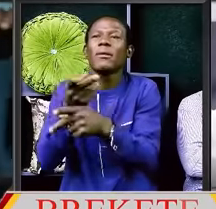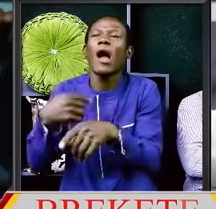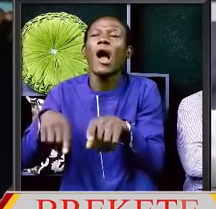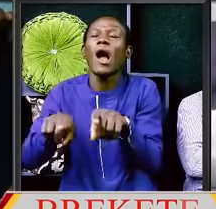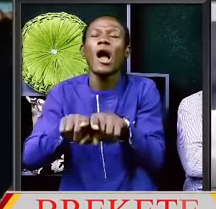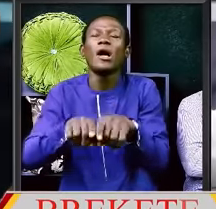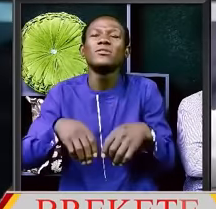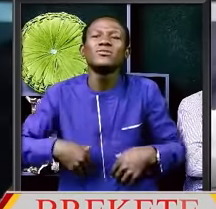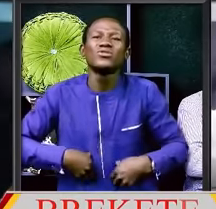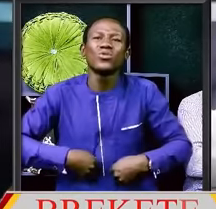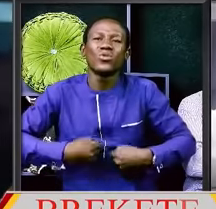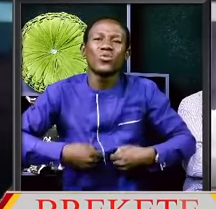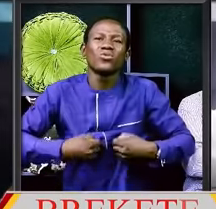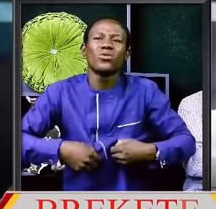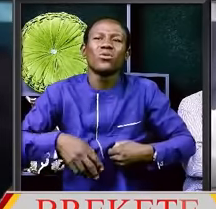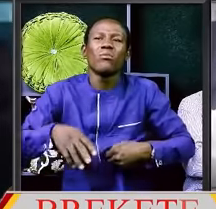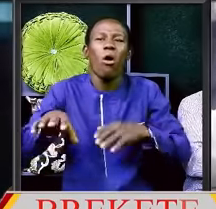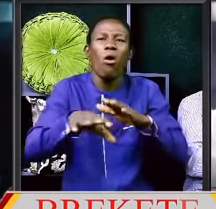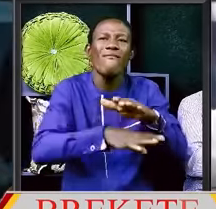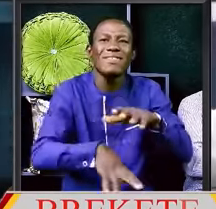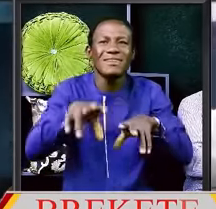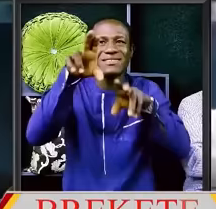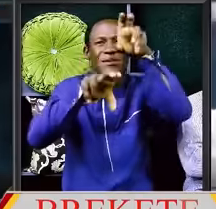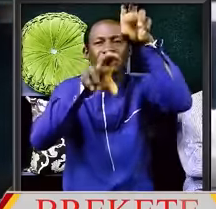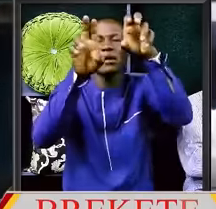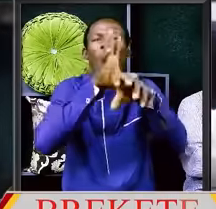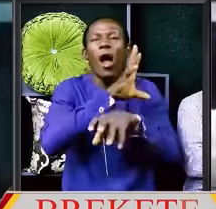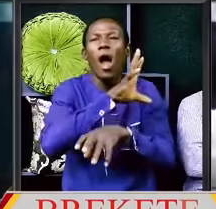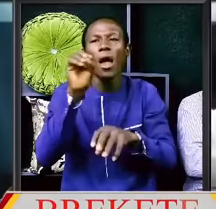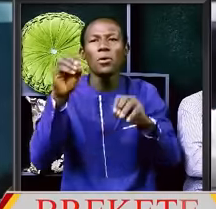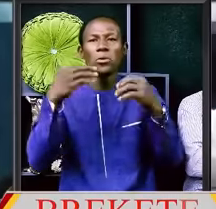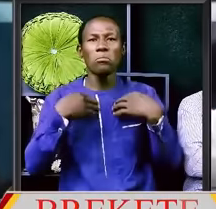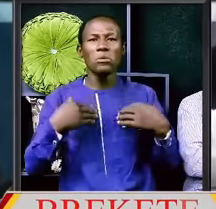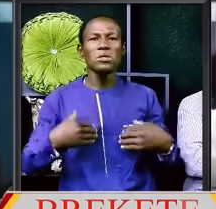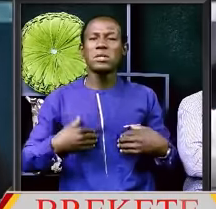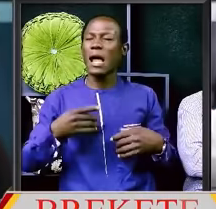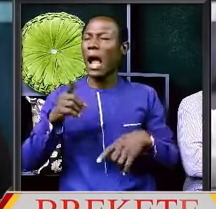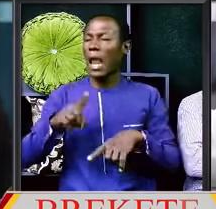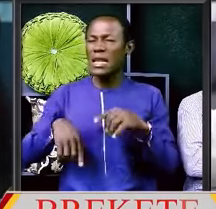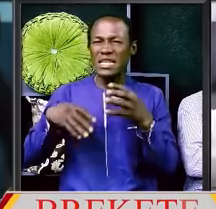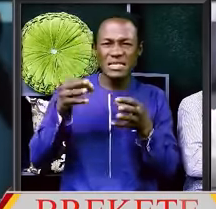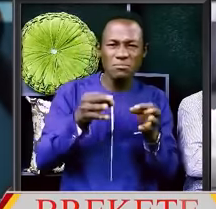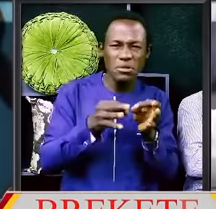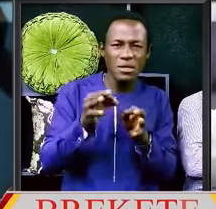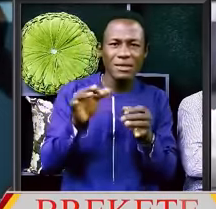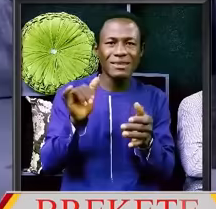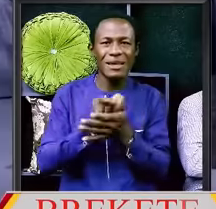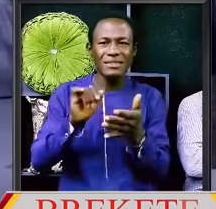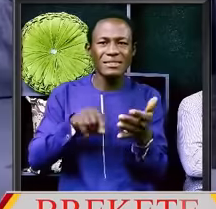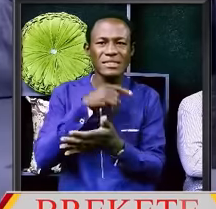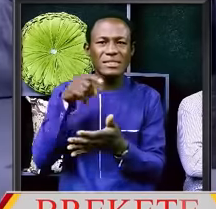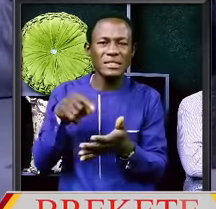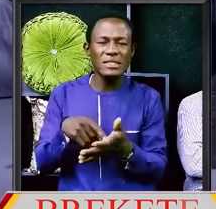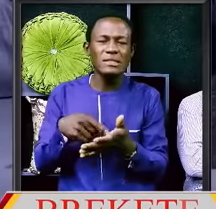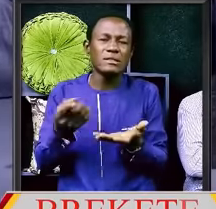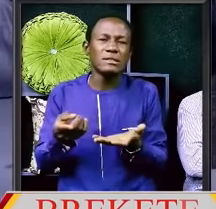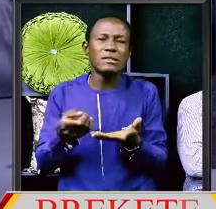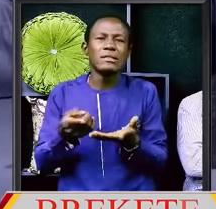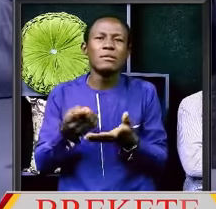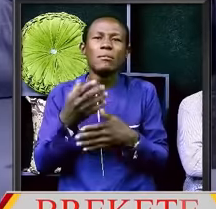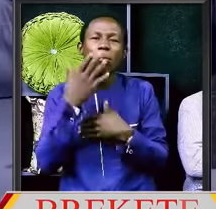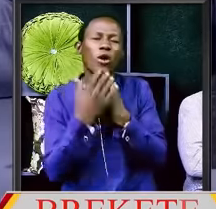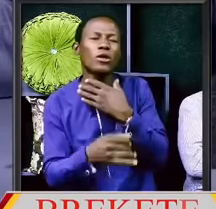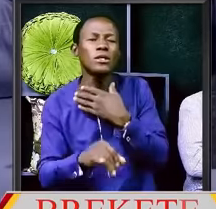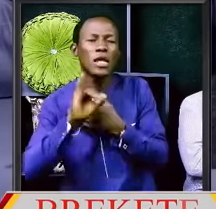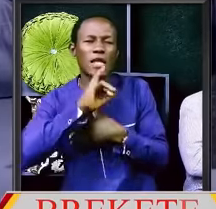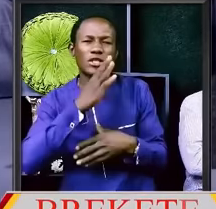Thank you very and much. And nobody fit explain anything to Ram. You know. Nobody fit say this blood. Or nobody say maybe in a person period.